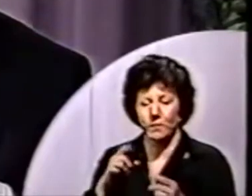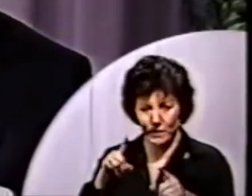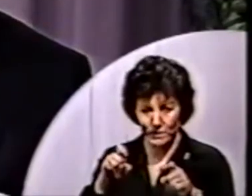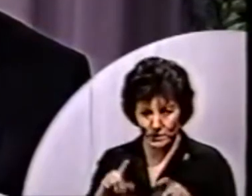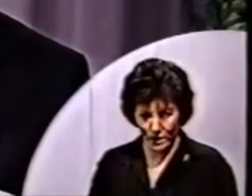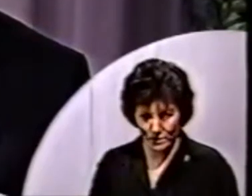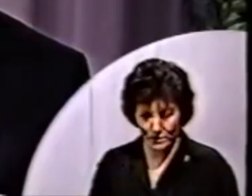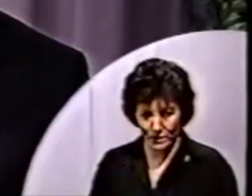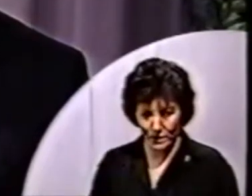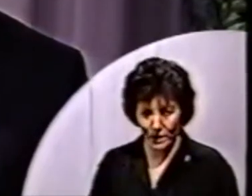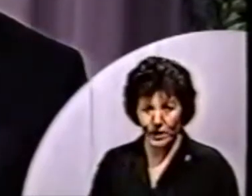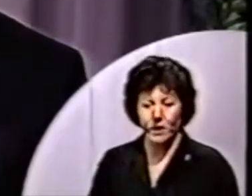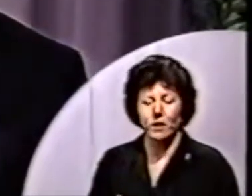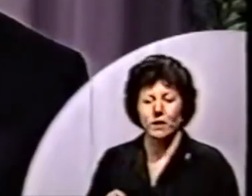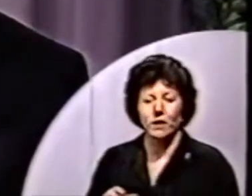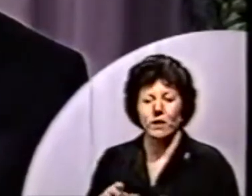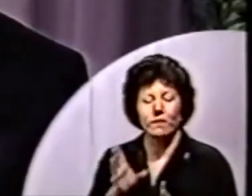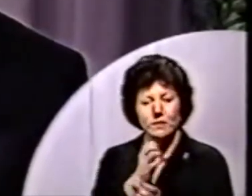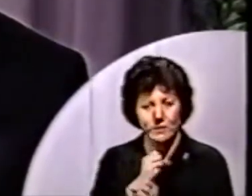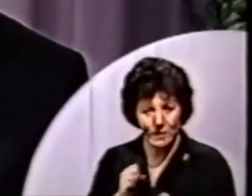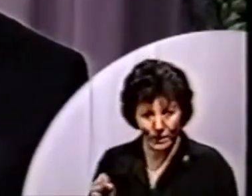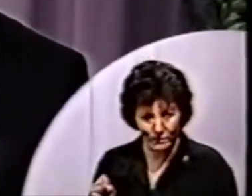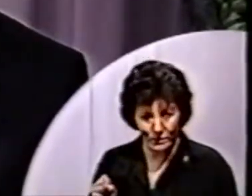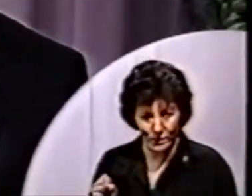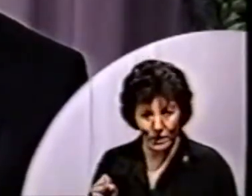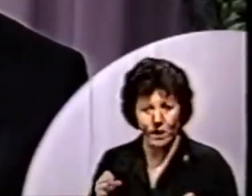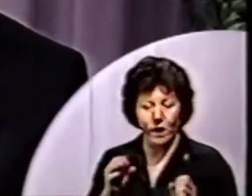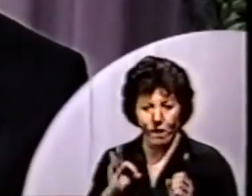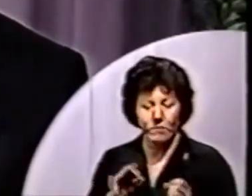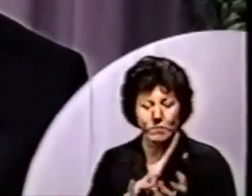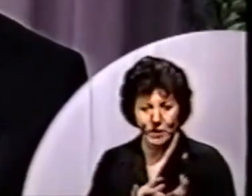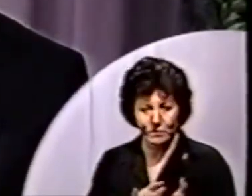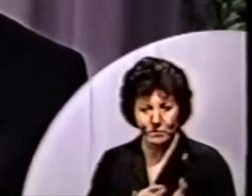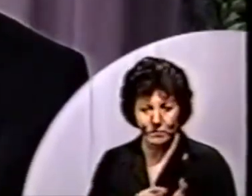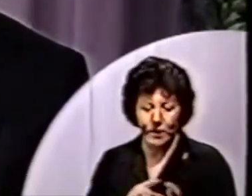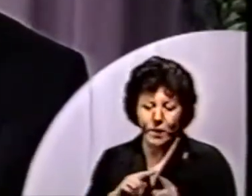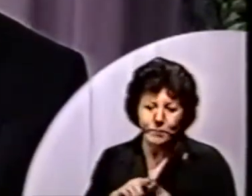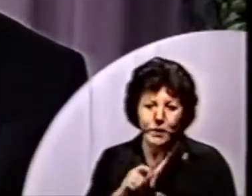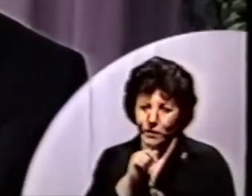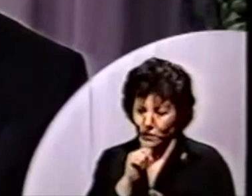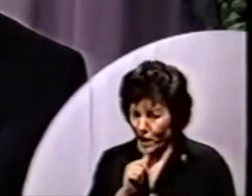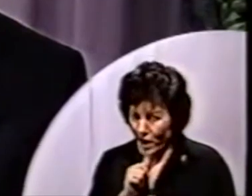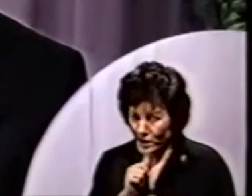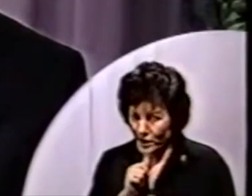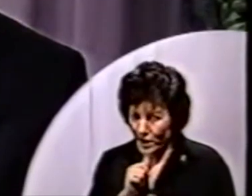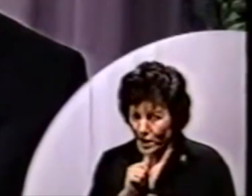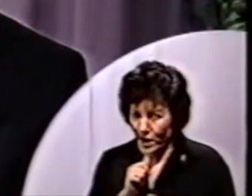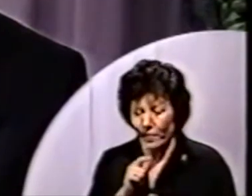to determine their safety and not so much their effectiveness. And that's phase one testing.